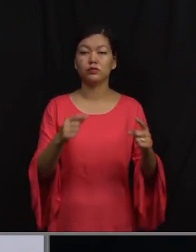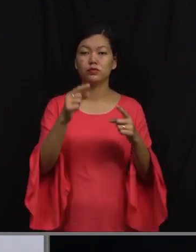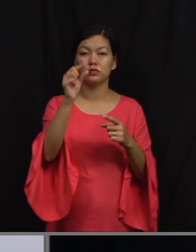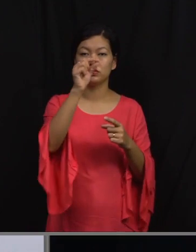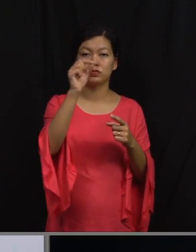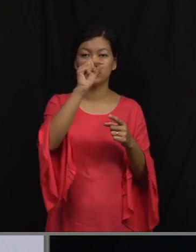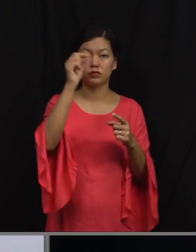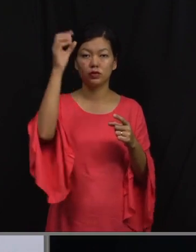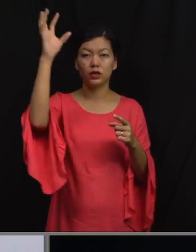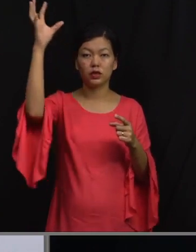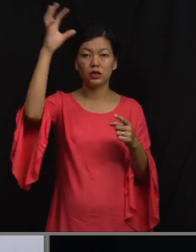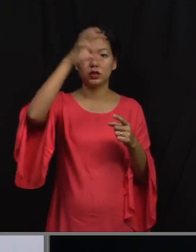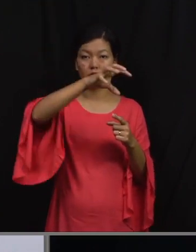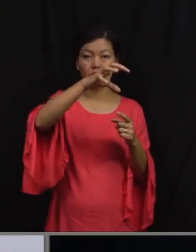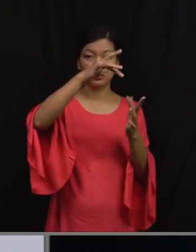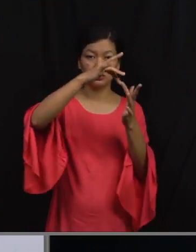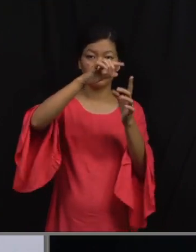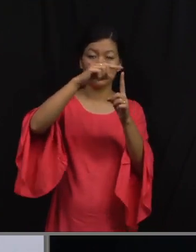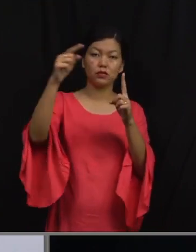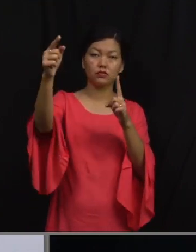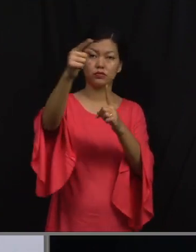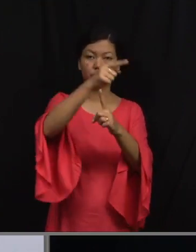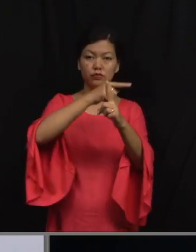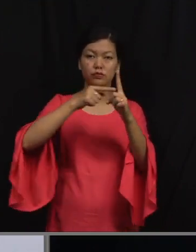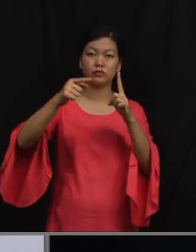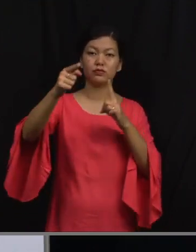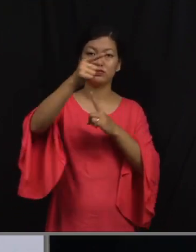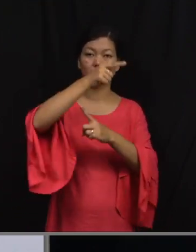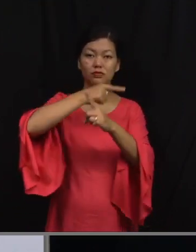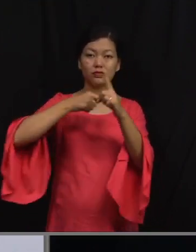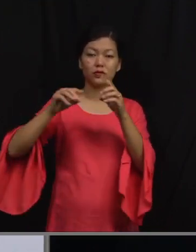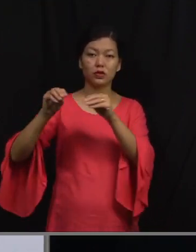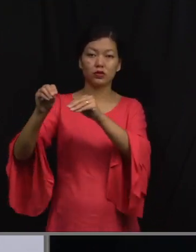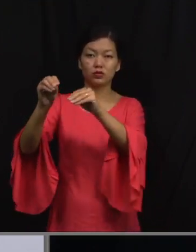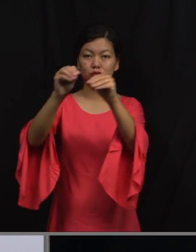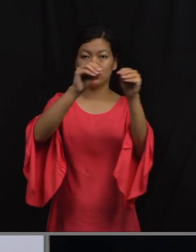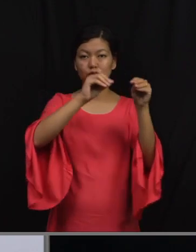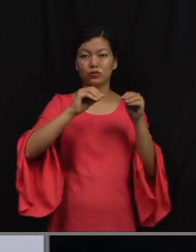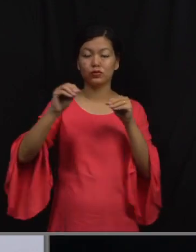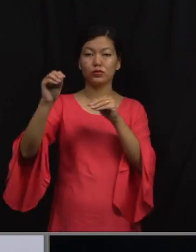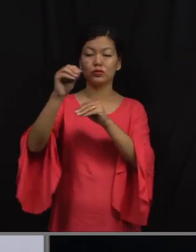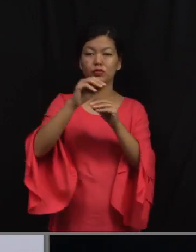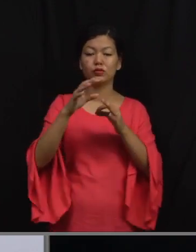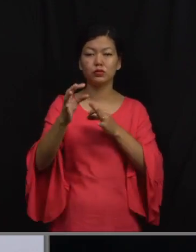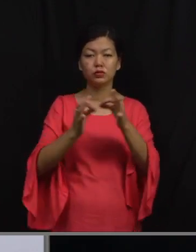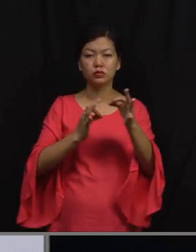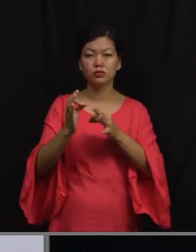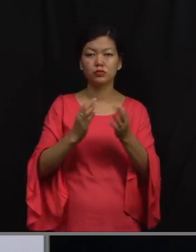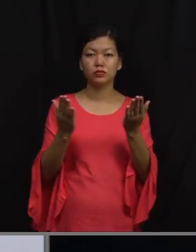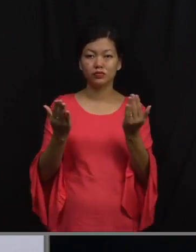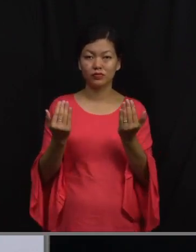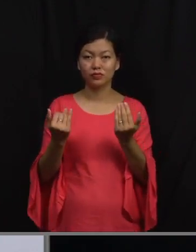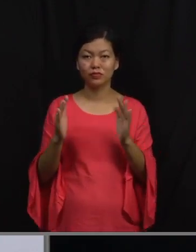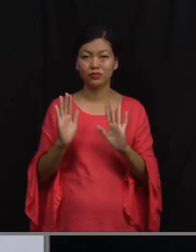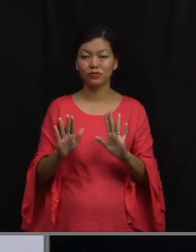the stars, their motions, right? That's very interesting. This is the concept of unification. Few concepts, but so many phenomena we can